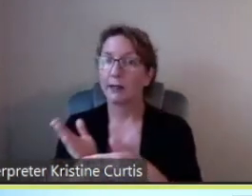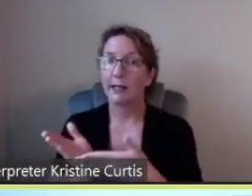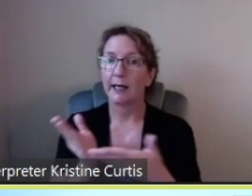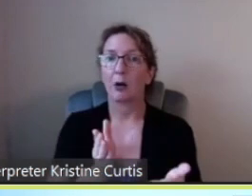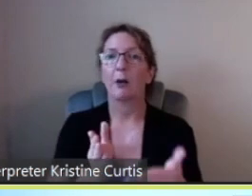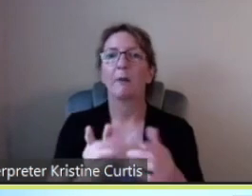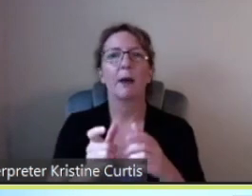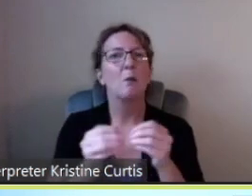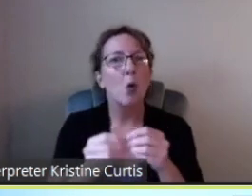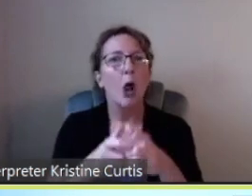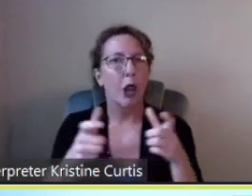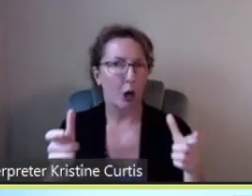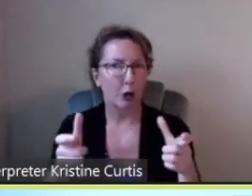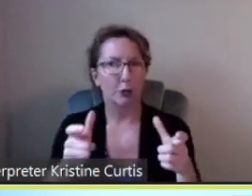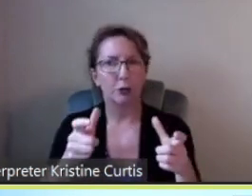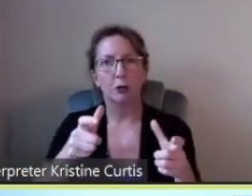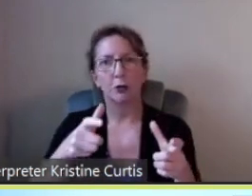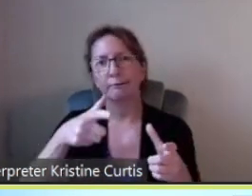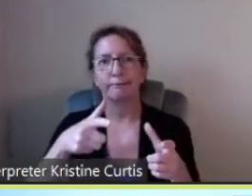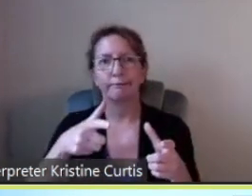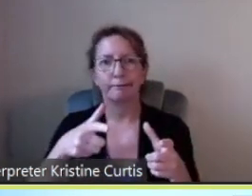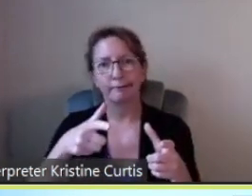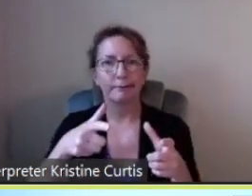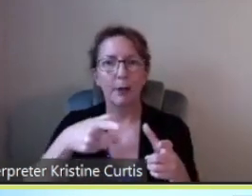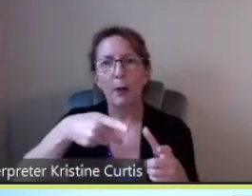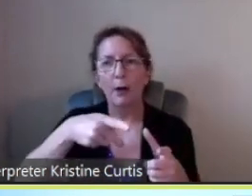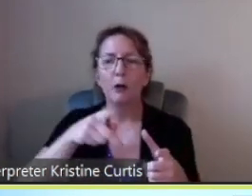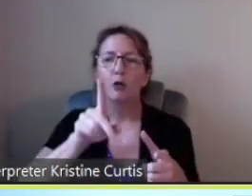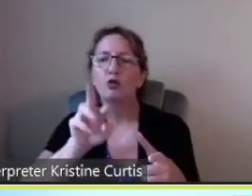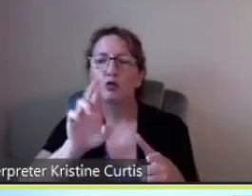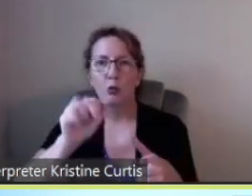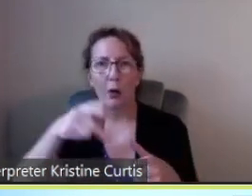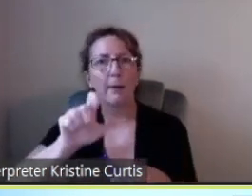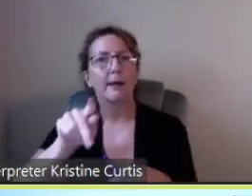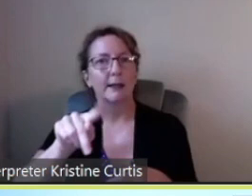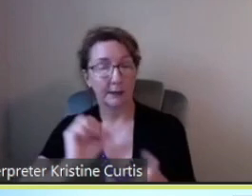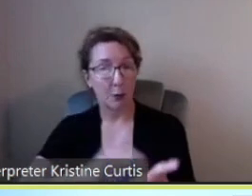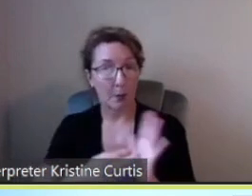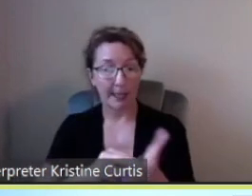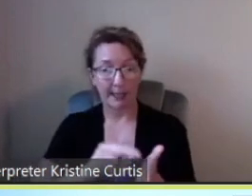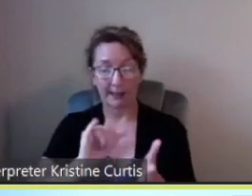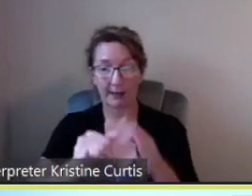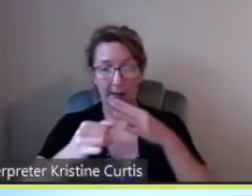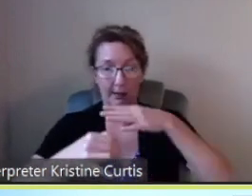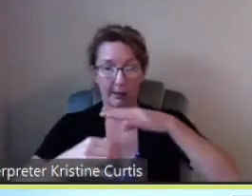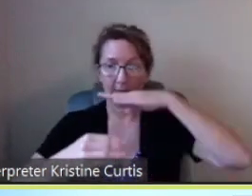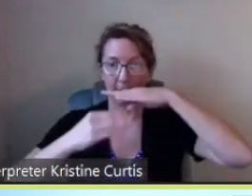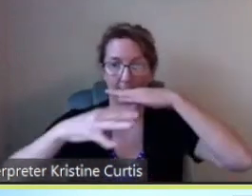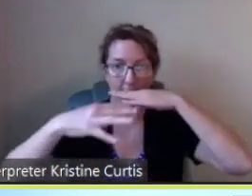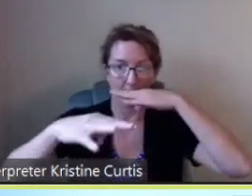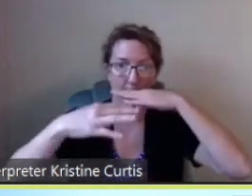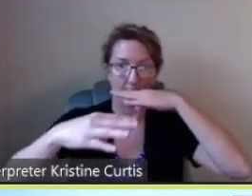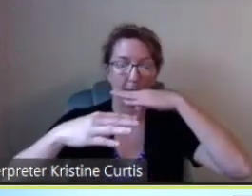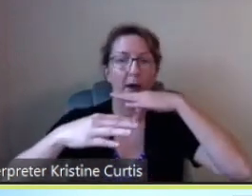for example, larger than 1 micron. Therefore, their filtration efficiency is strongly dependent on their different